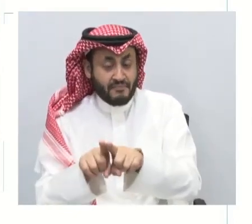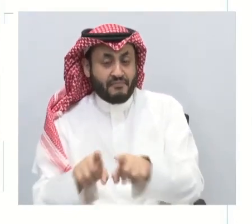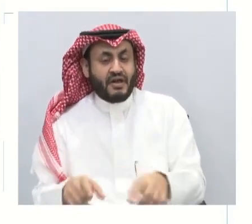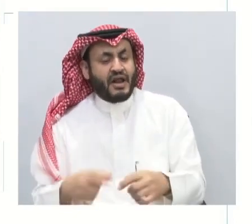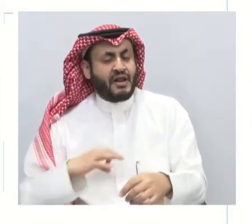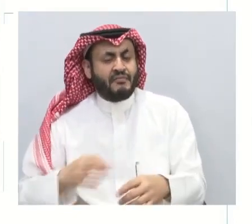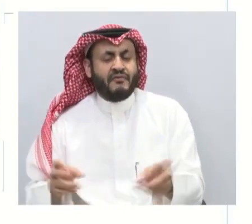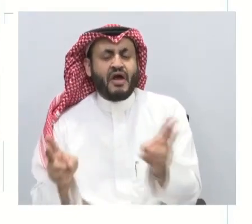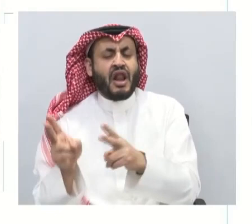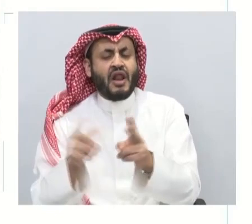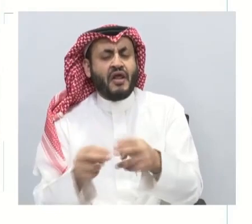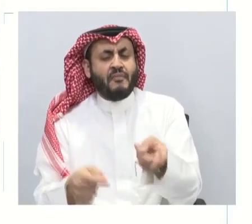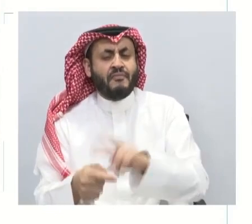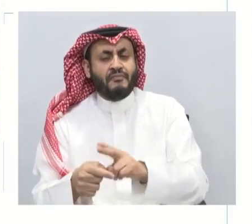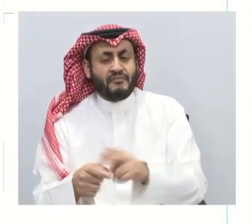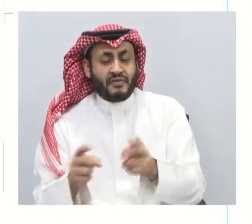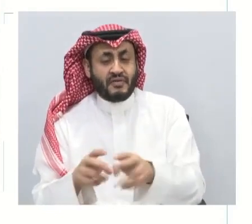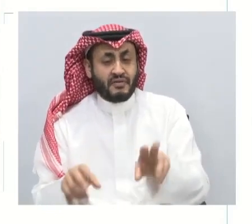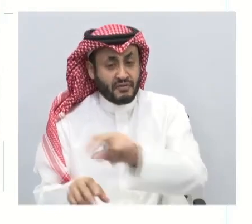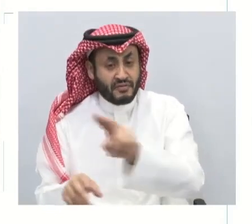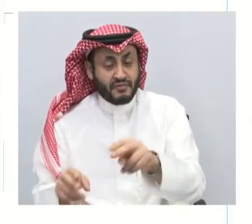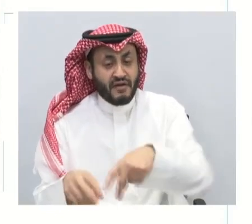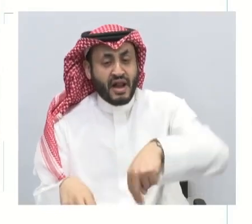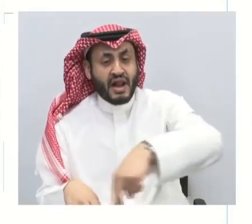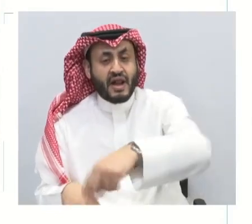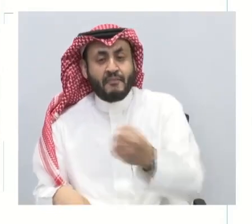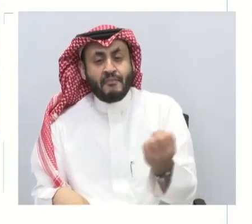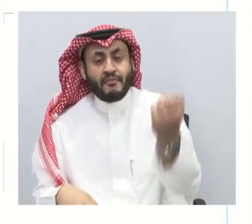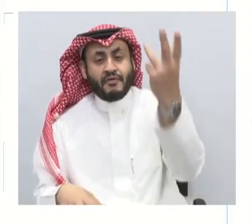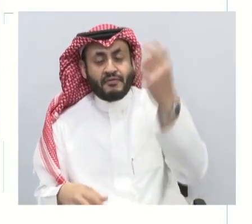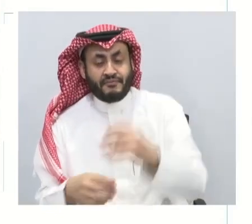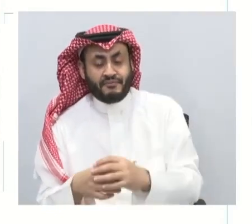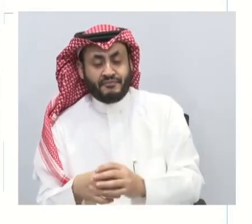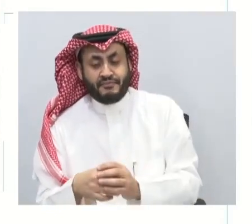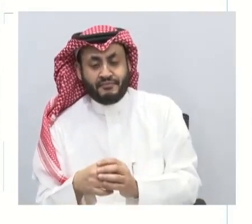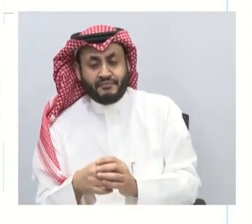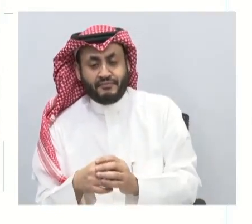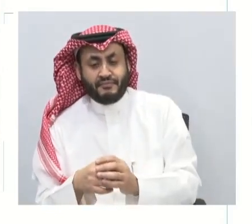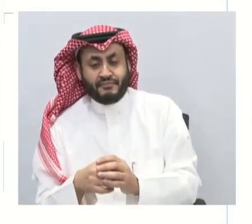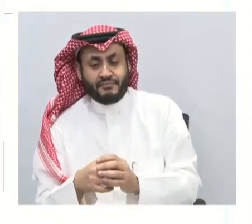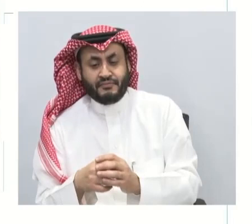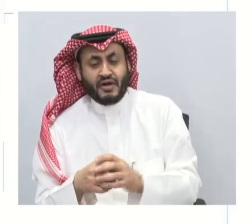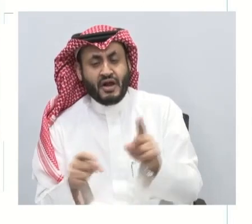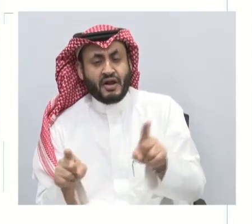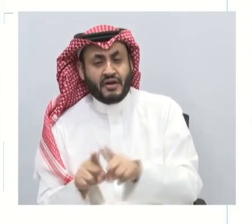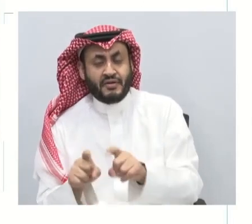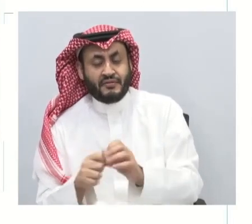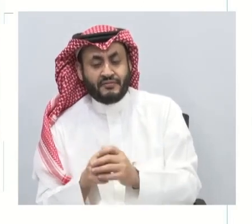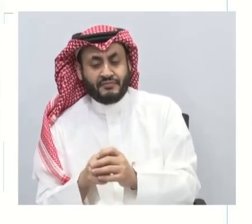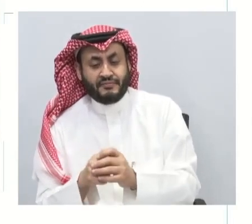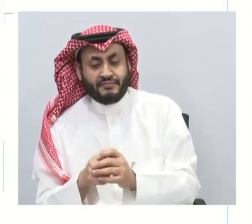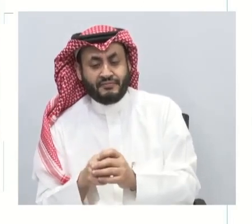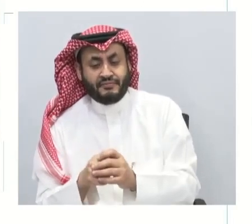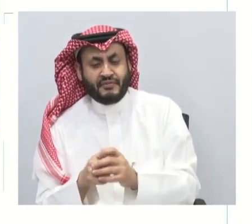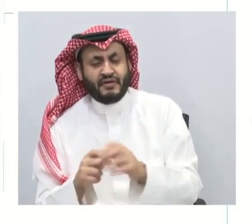together a lot, and they both like to run in the morning. Omar and Fred are now good friends, but Fred never